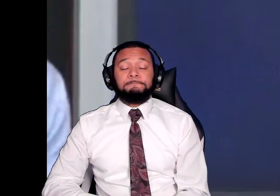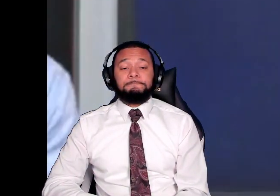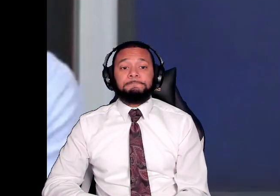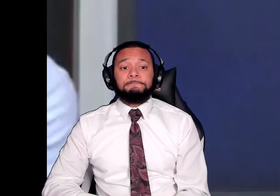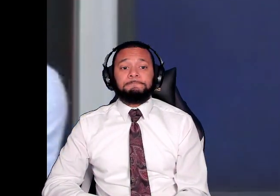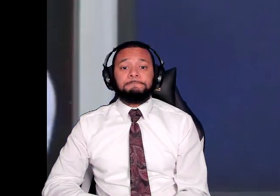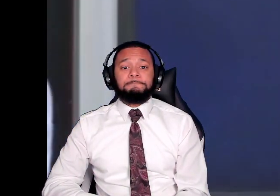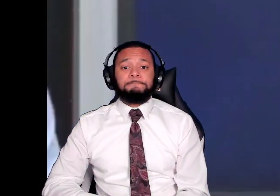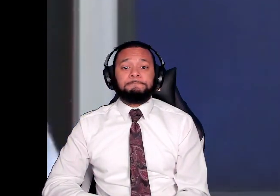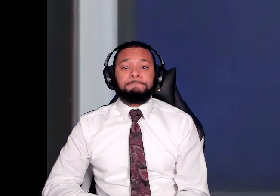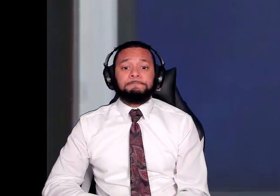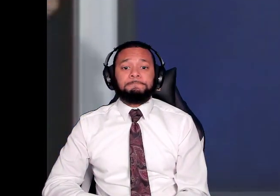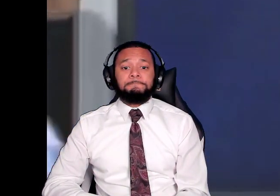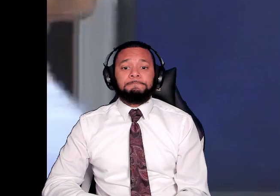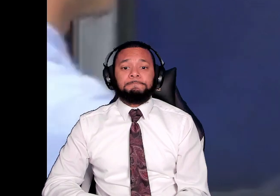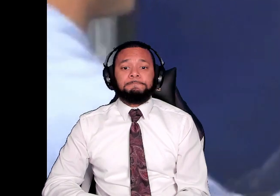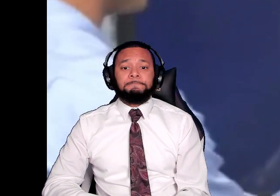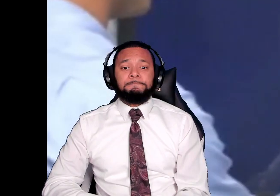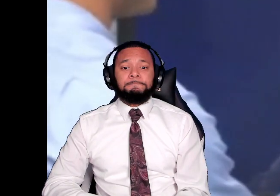Well,